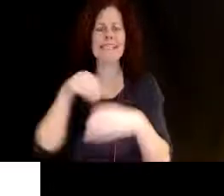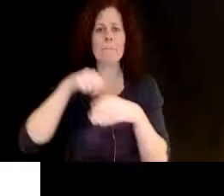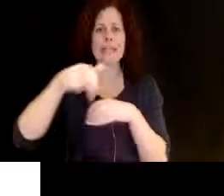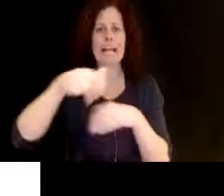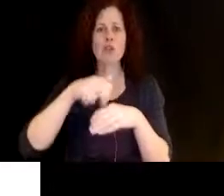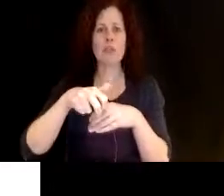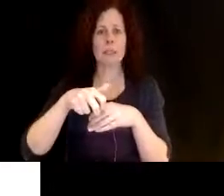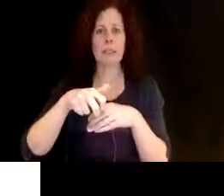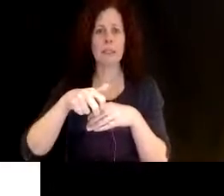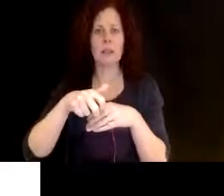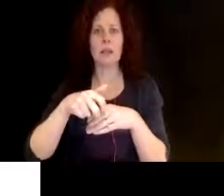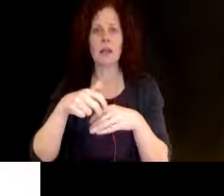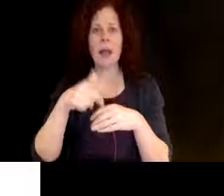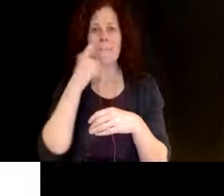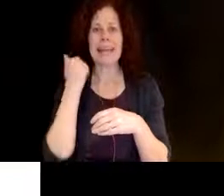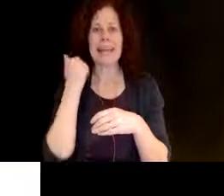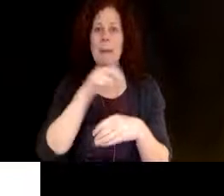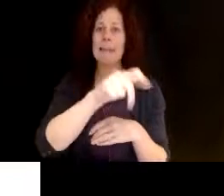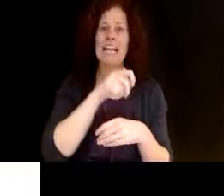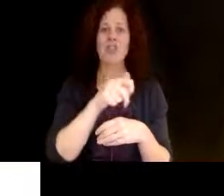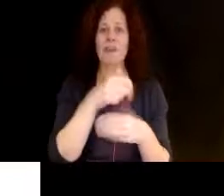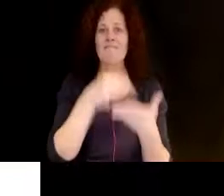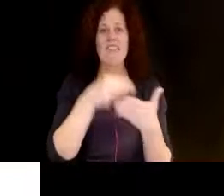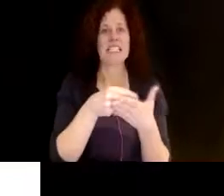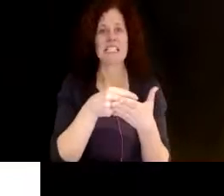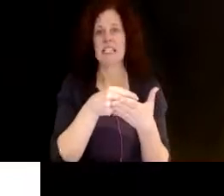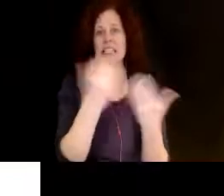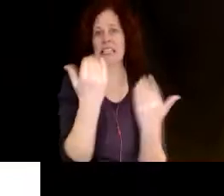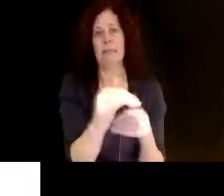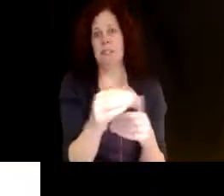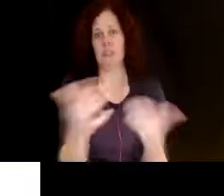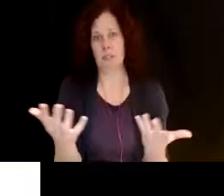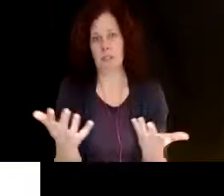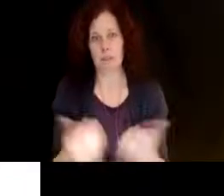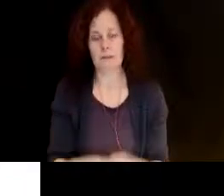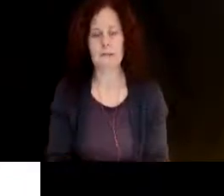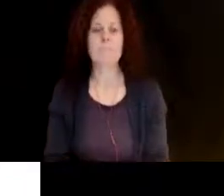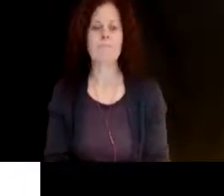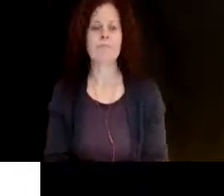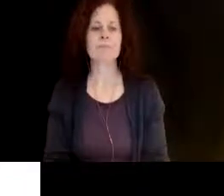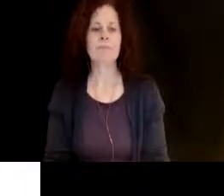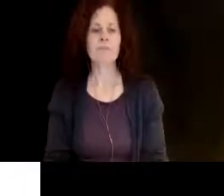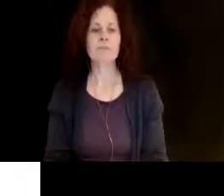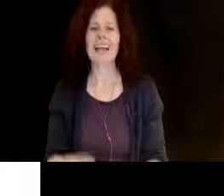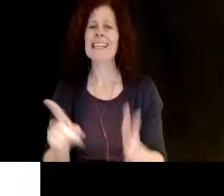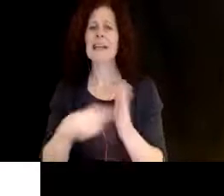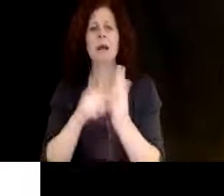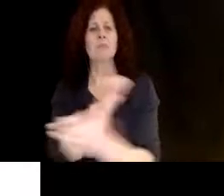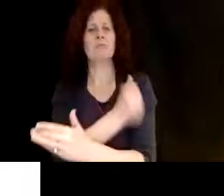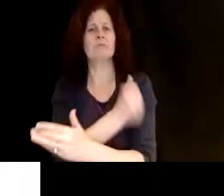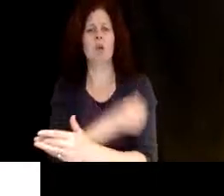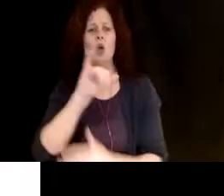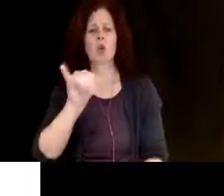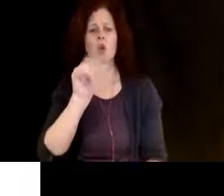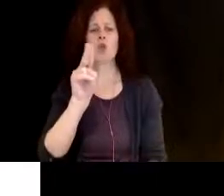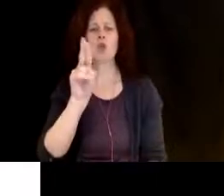required because pedestrian funding is so limited. There are often jurisdictional issues that get in the way.